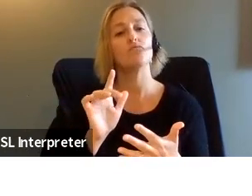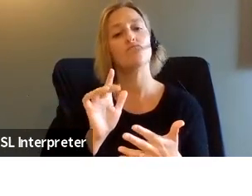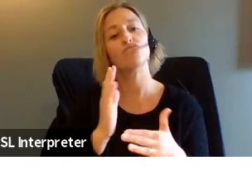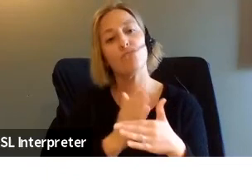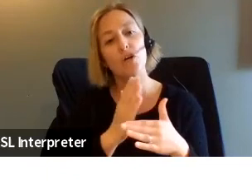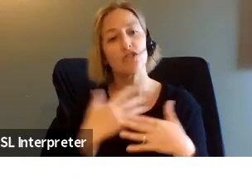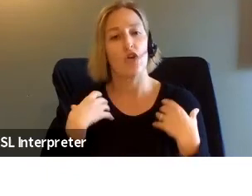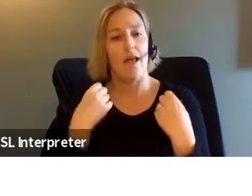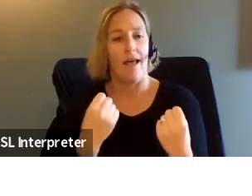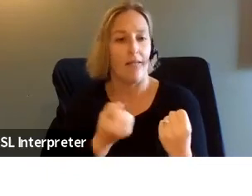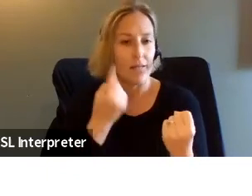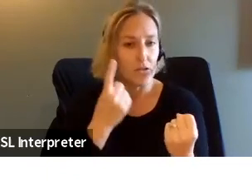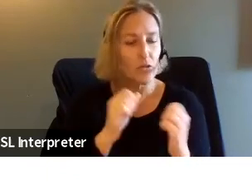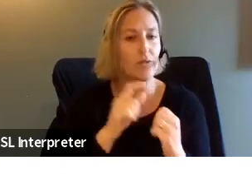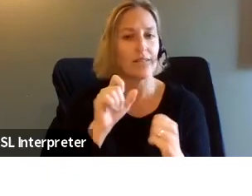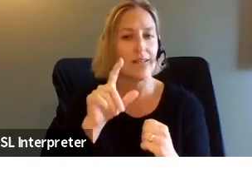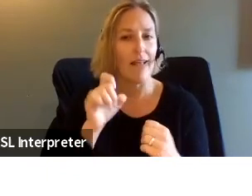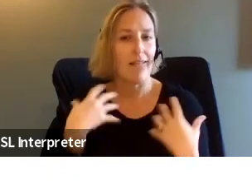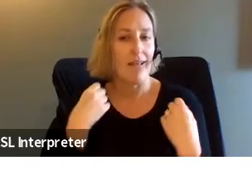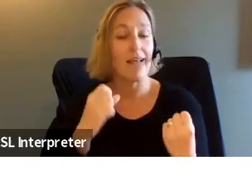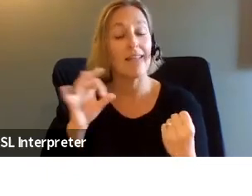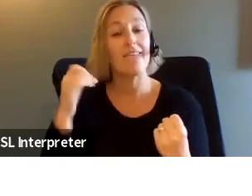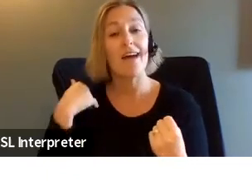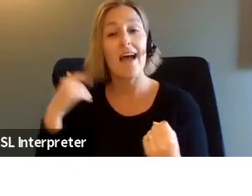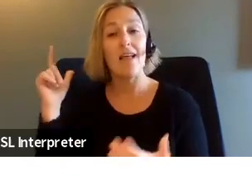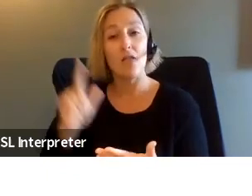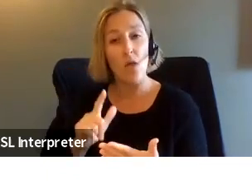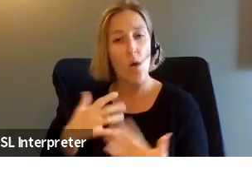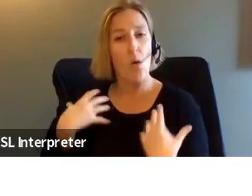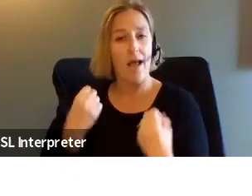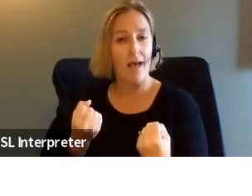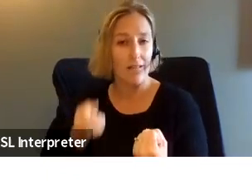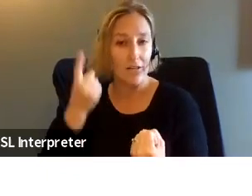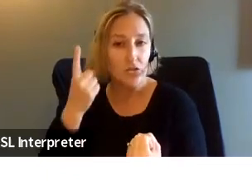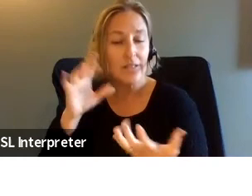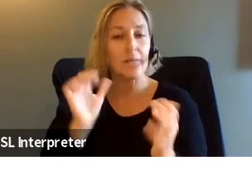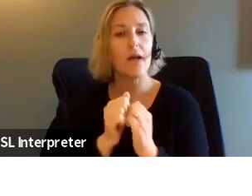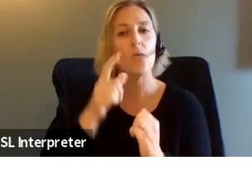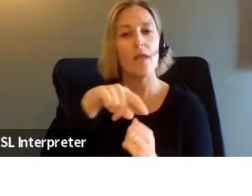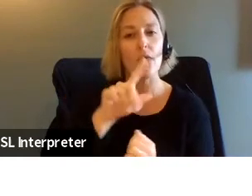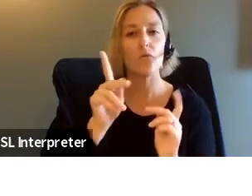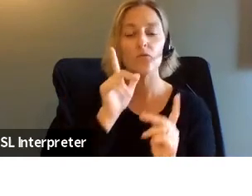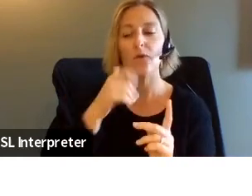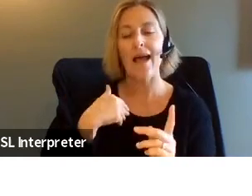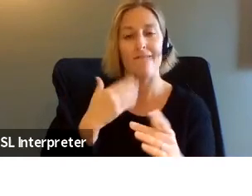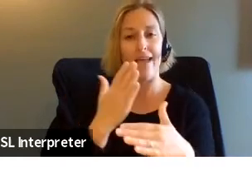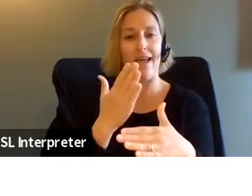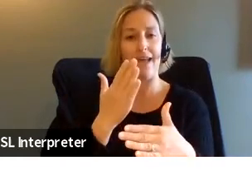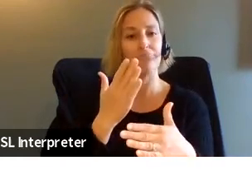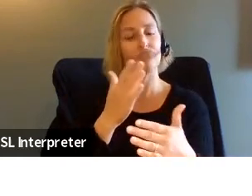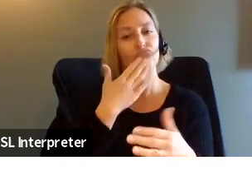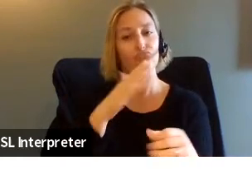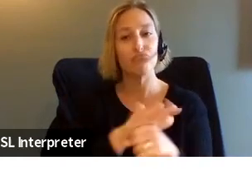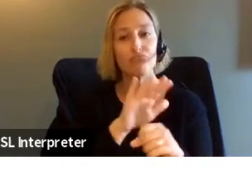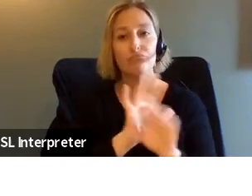acceptability. So those with low and marginal health literacy compared to those with adequate literacy as measured by the newest vital